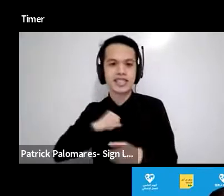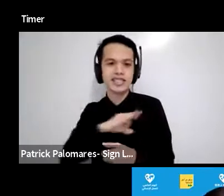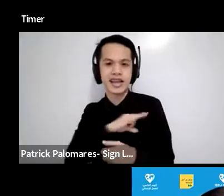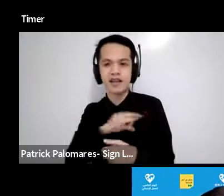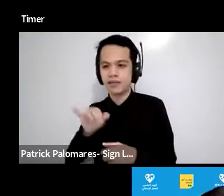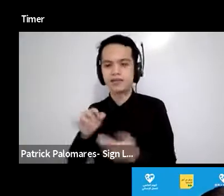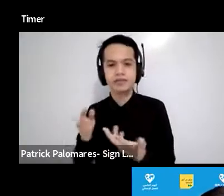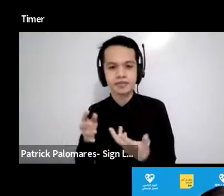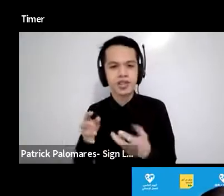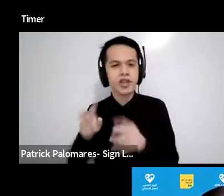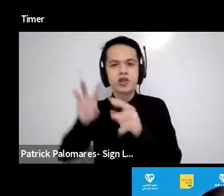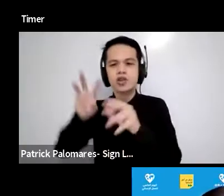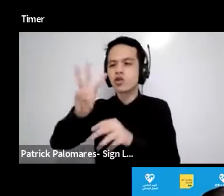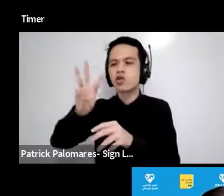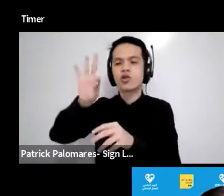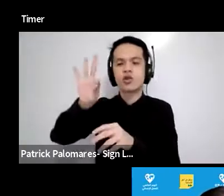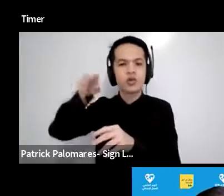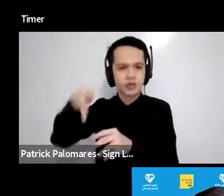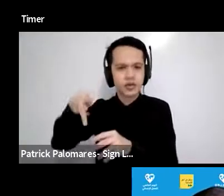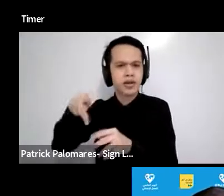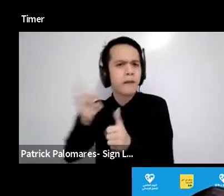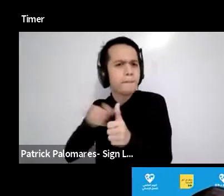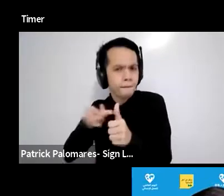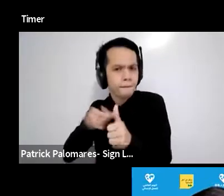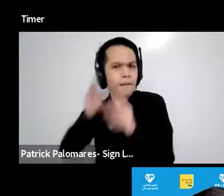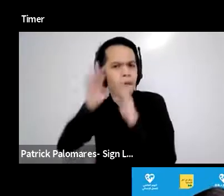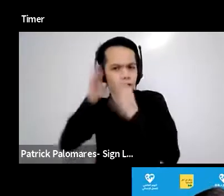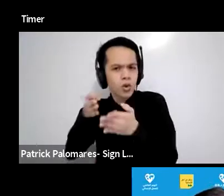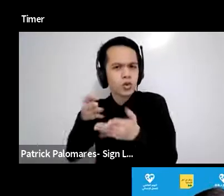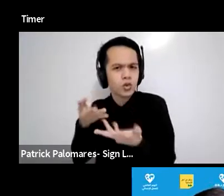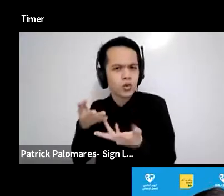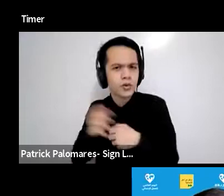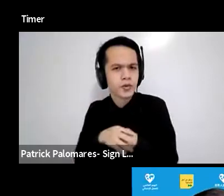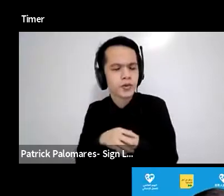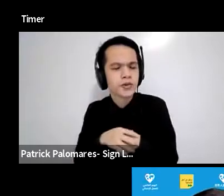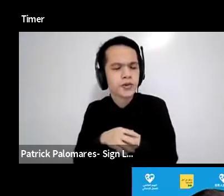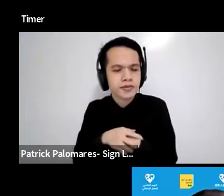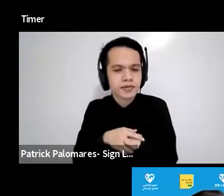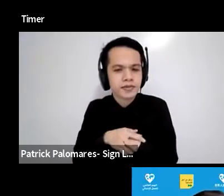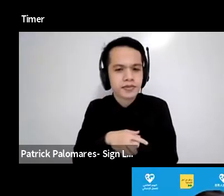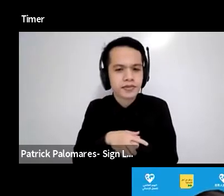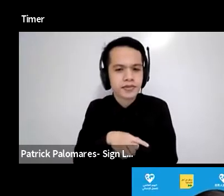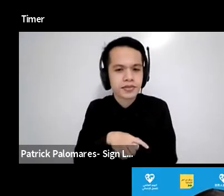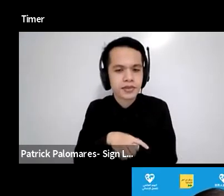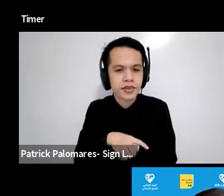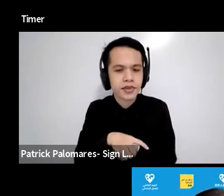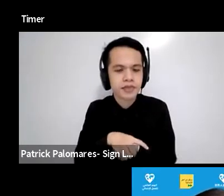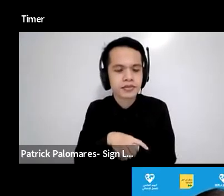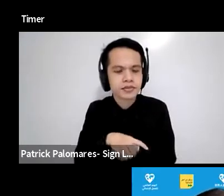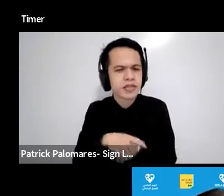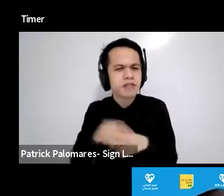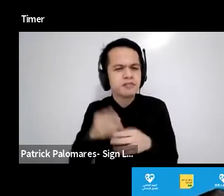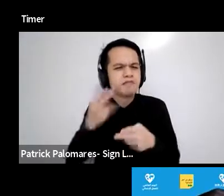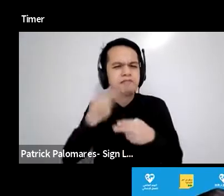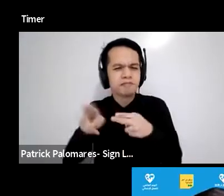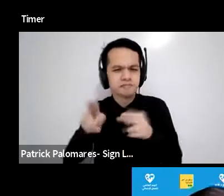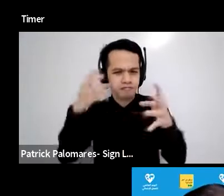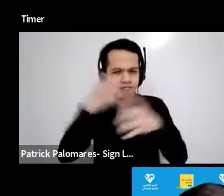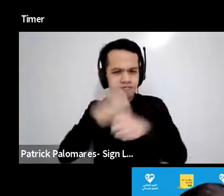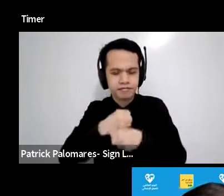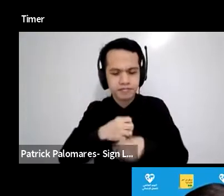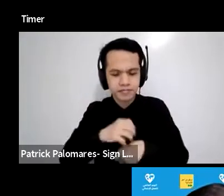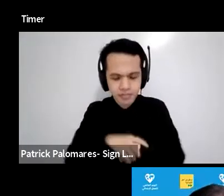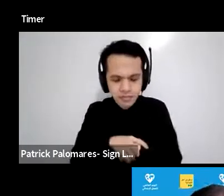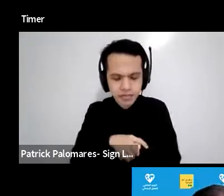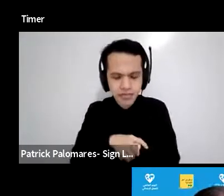is prioritizing that at the same time. So in short, while